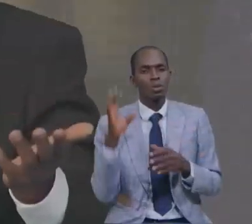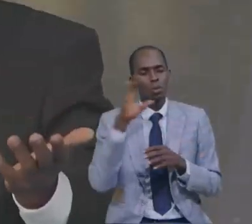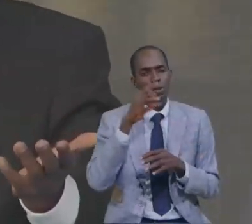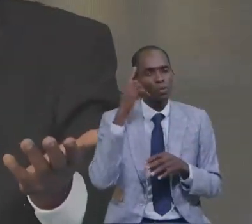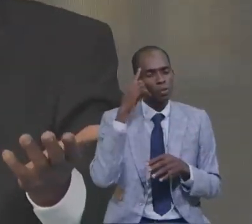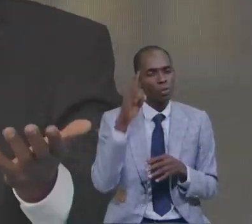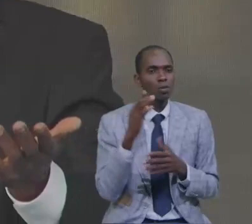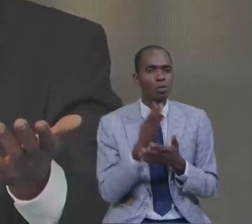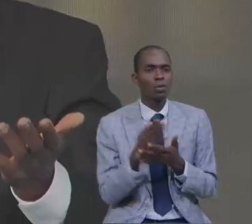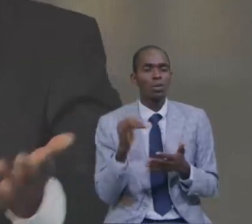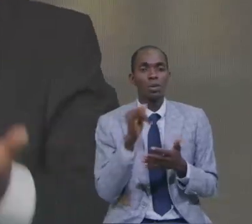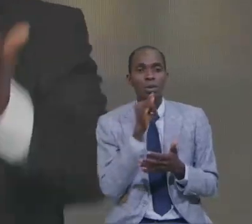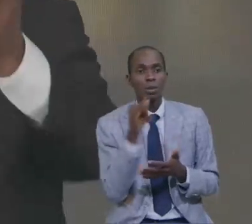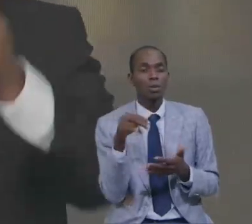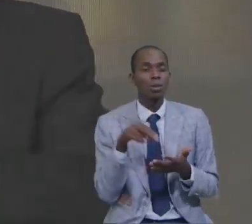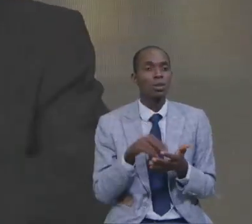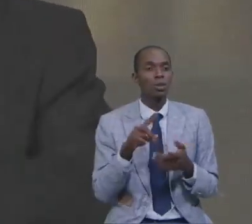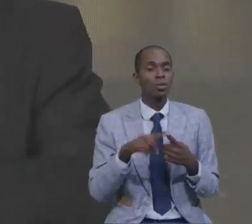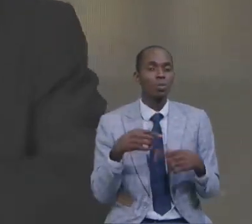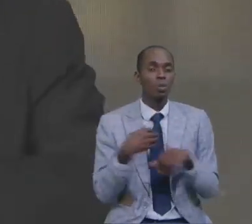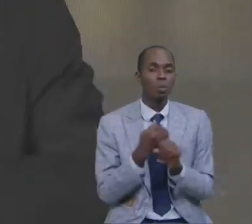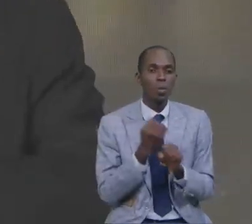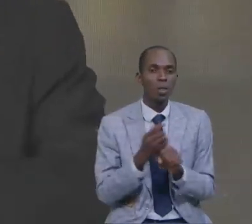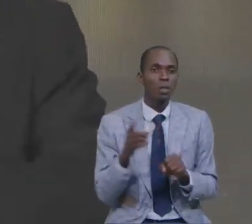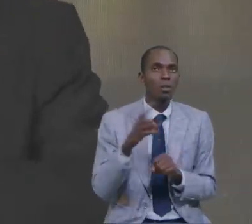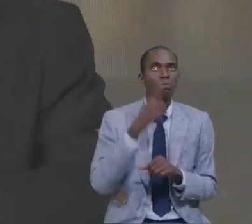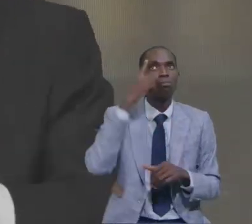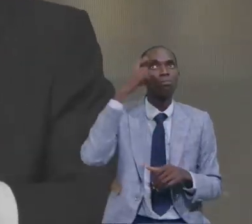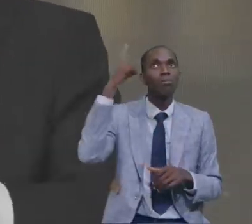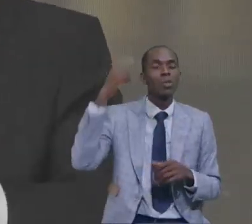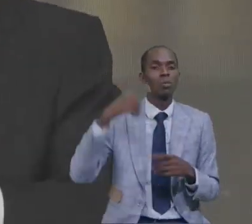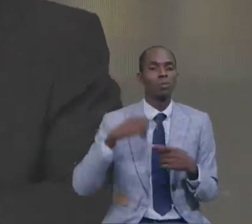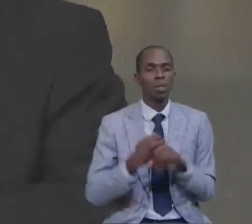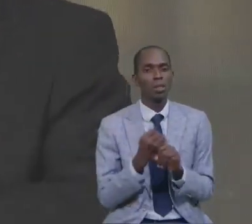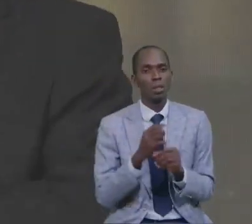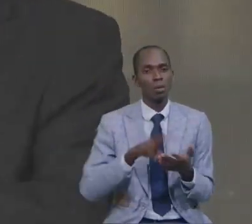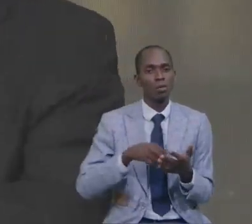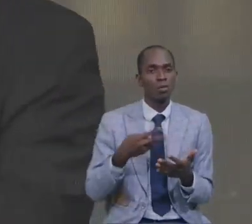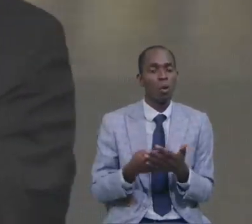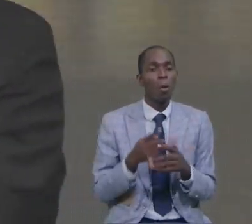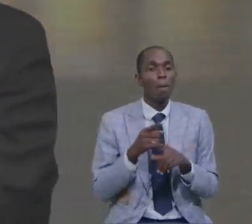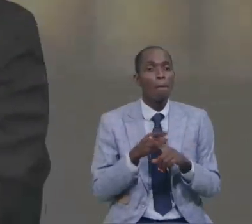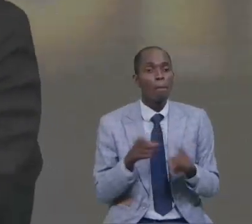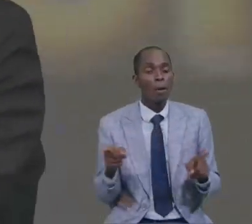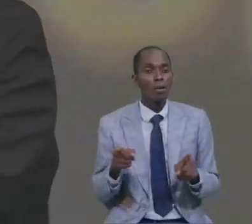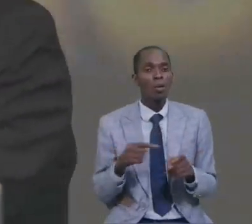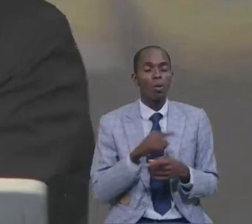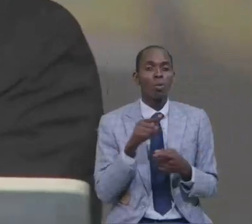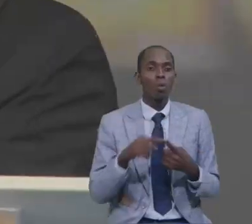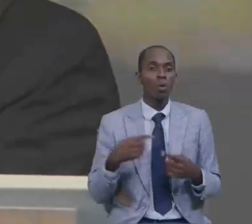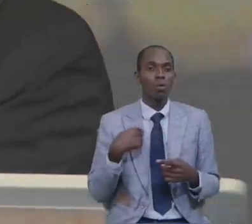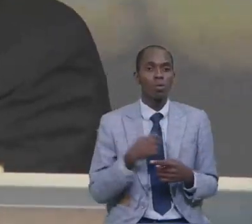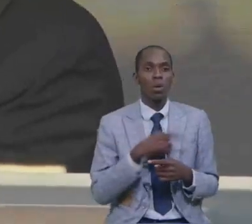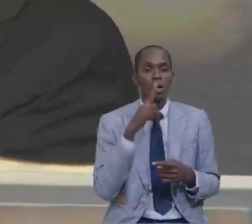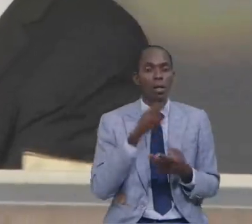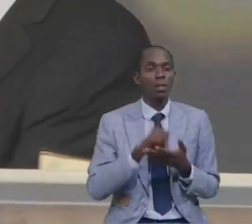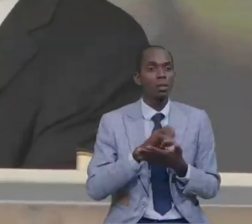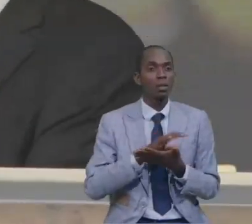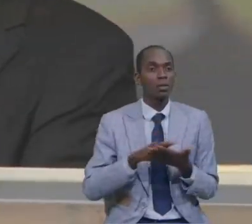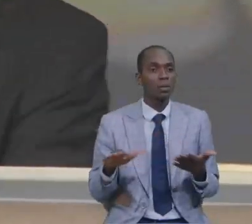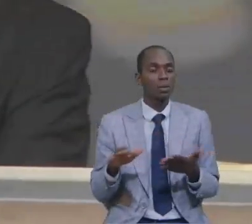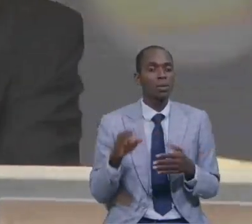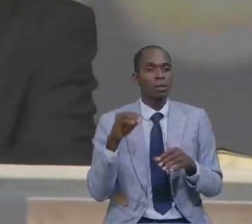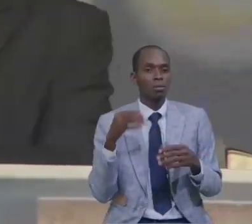we're sanctified in line with the prayer of the Lord Jesus Christ, there is one